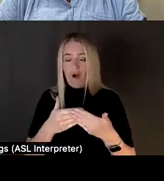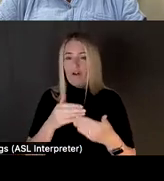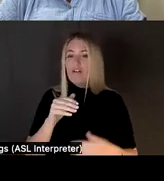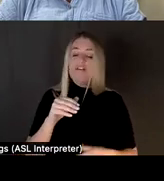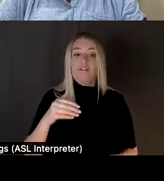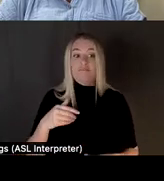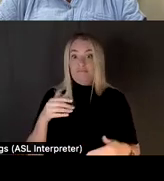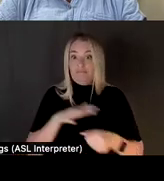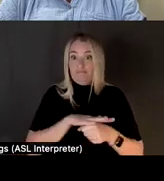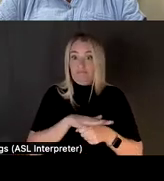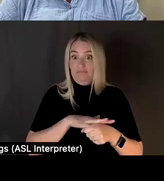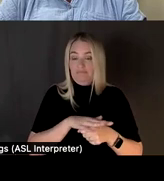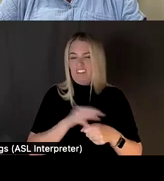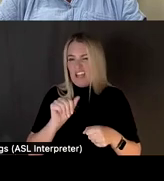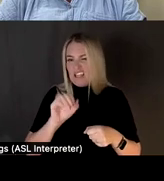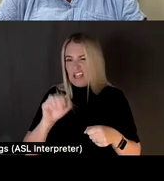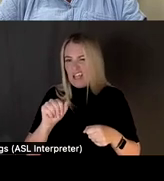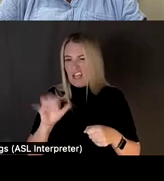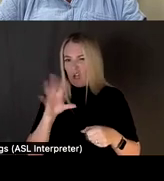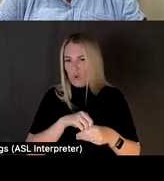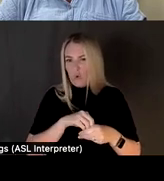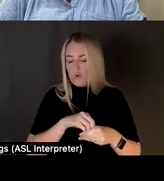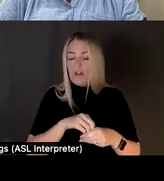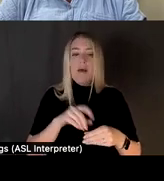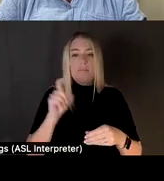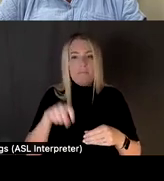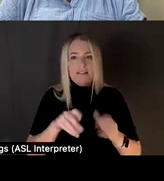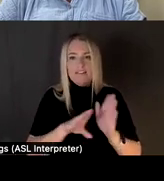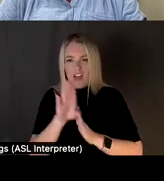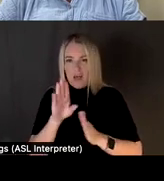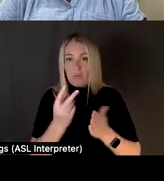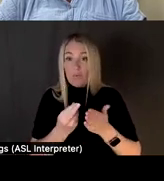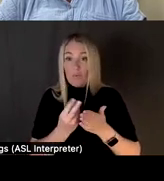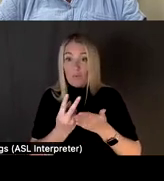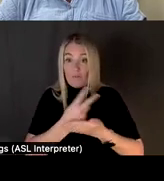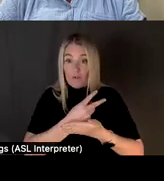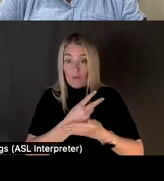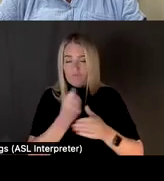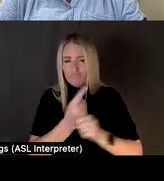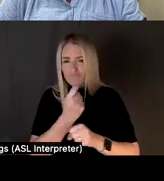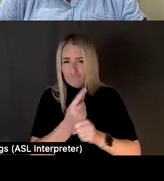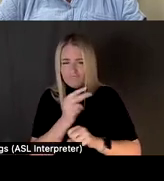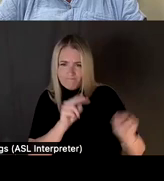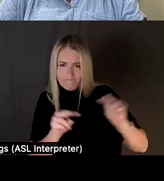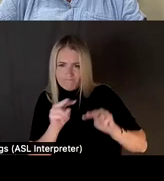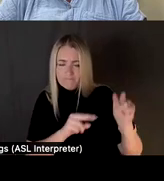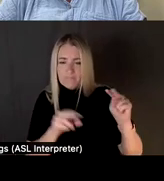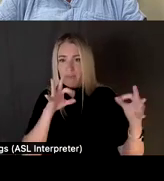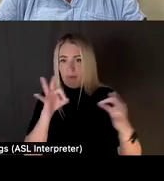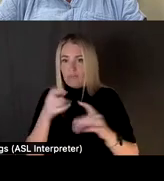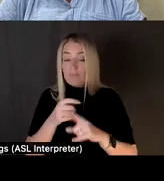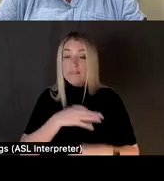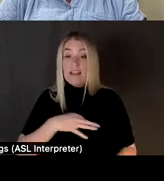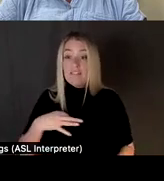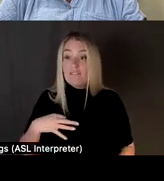which Einstein is one, must develop and review every year with input from staff,